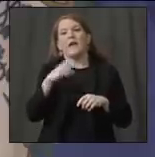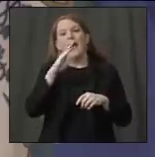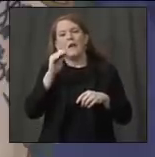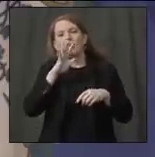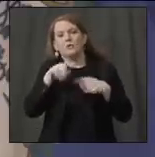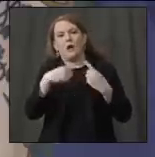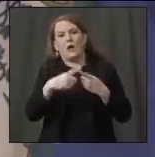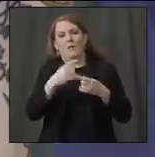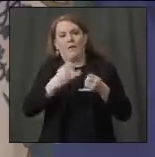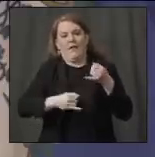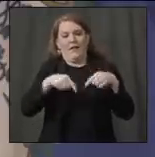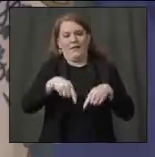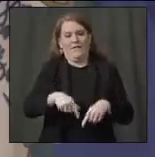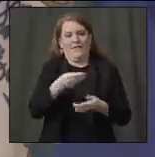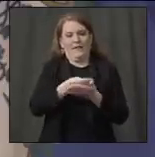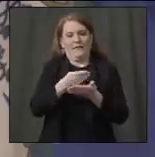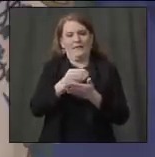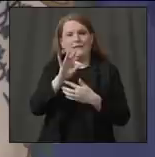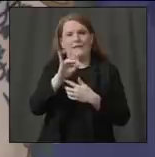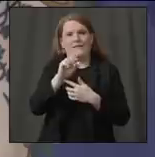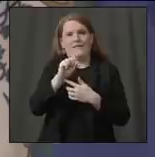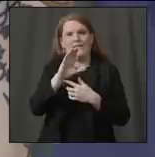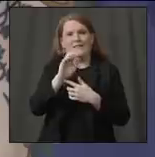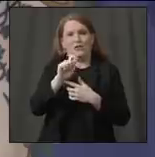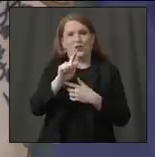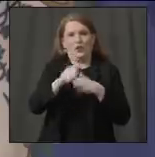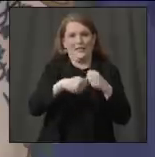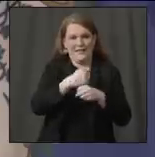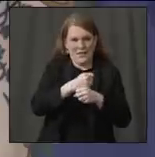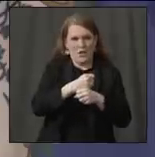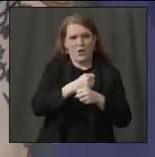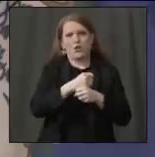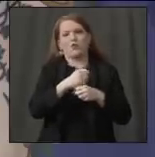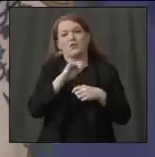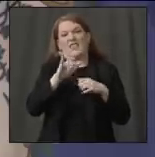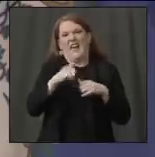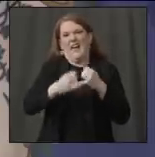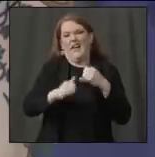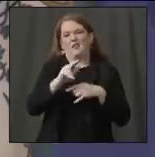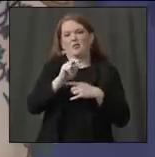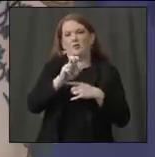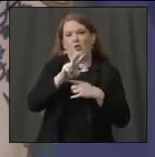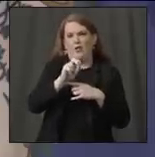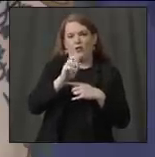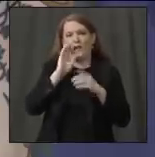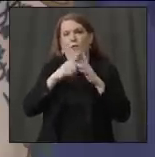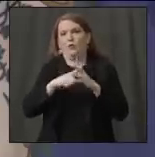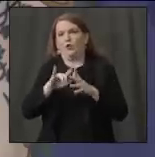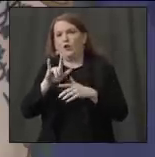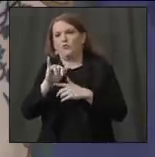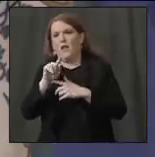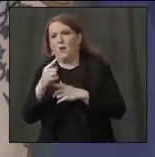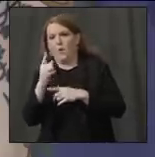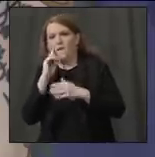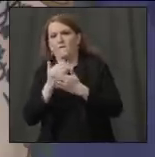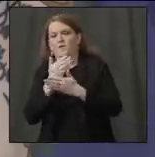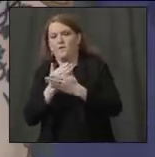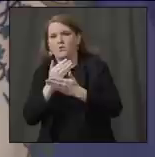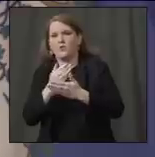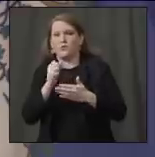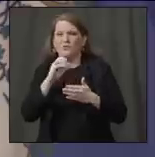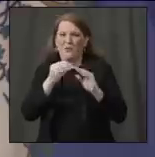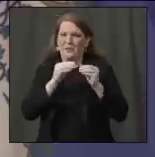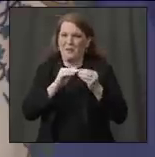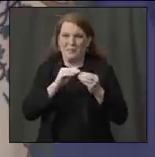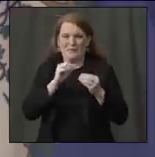year. And to be blunt, while the numbers are not very pretty, we look pretty good compared to a lot of our peers. So we'll go